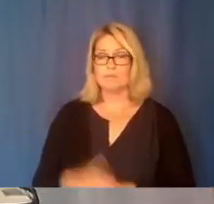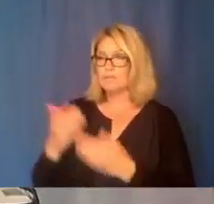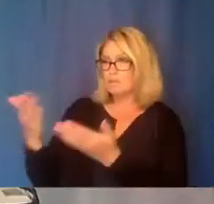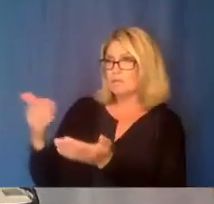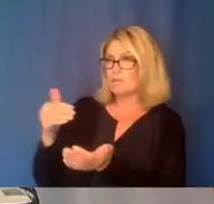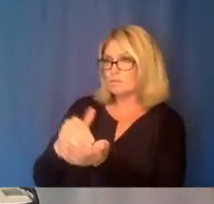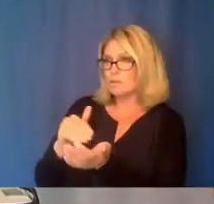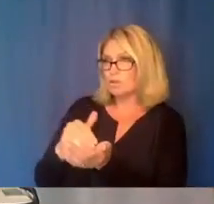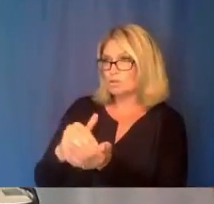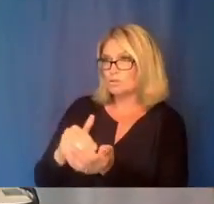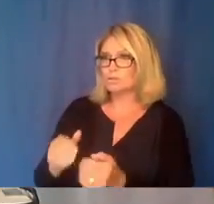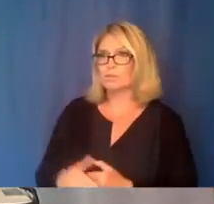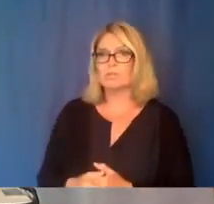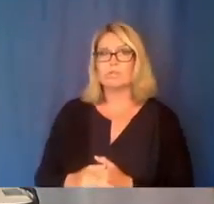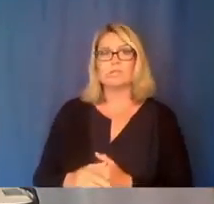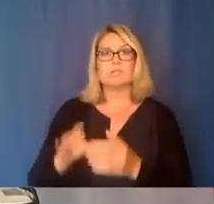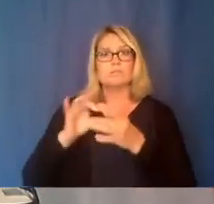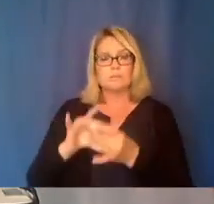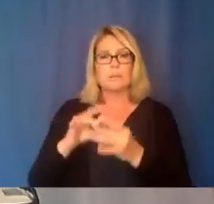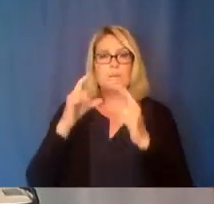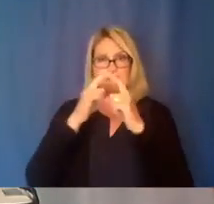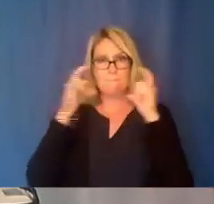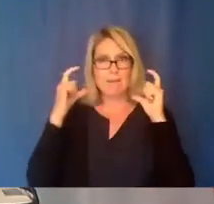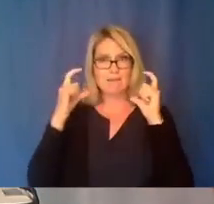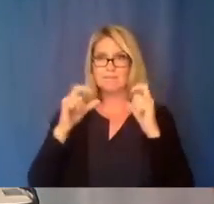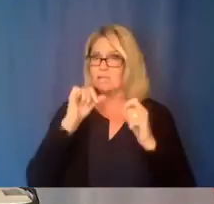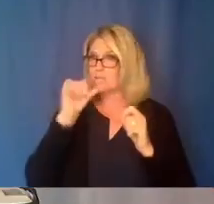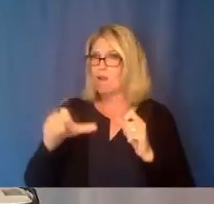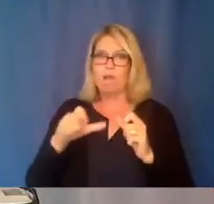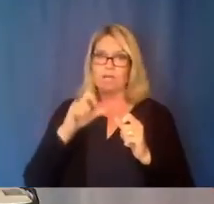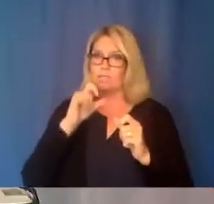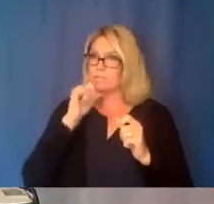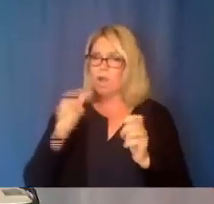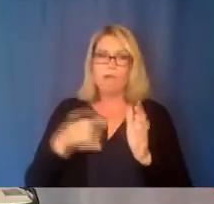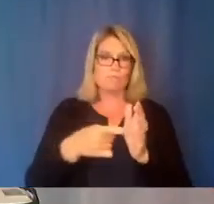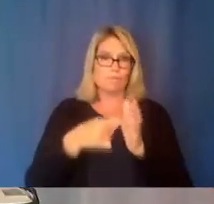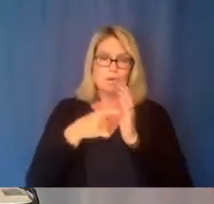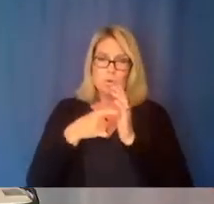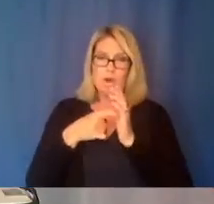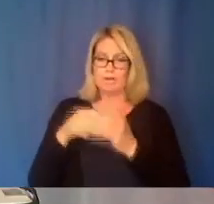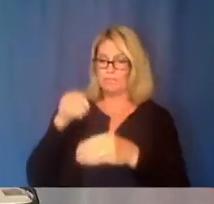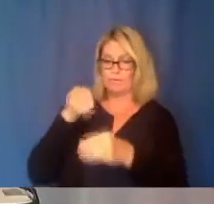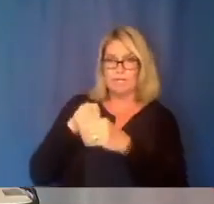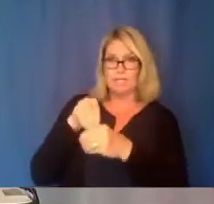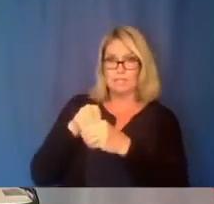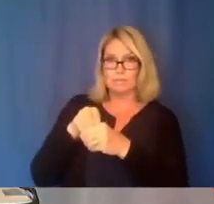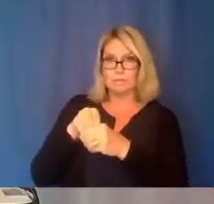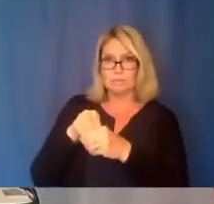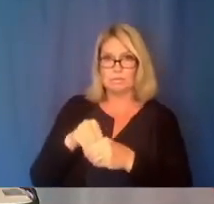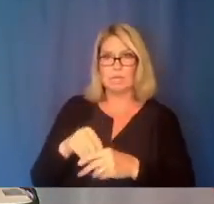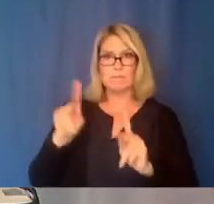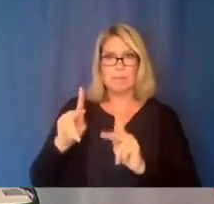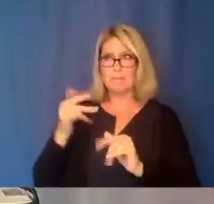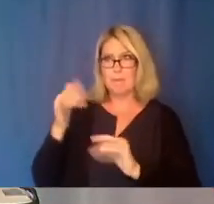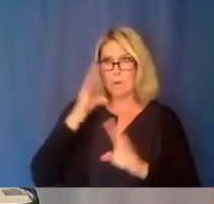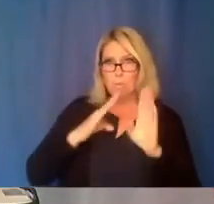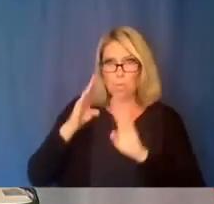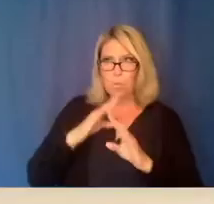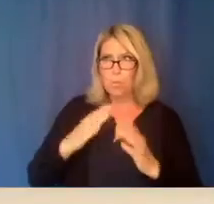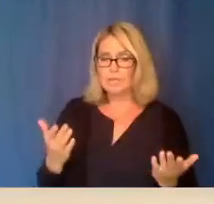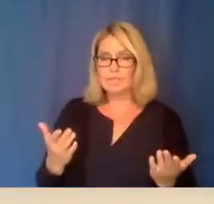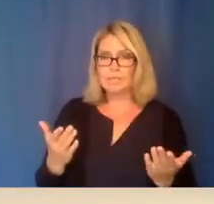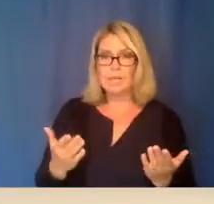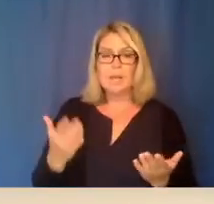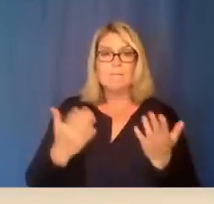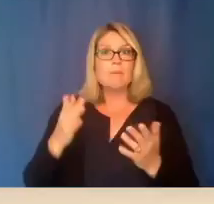the mandatory masks no longer being mandatory in closed indoor spaces and perhaps be worried that lifting this order could ignite a spike